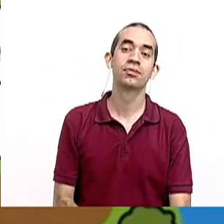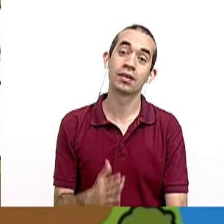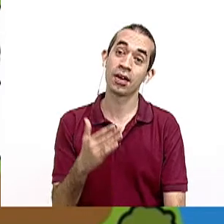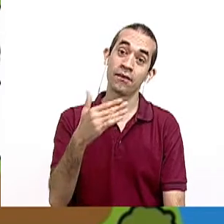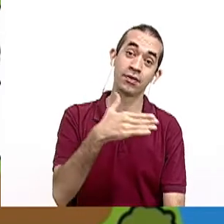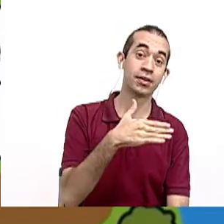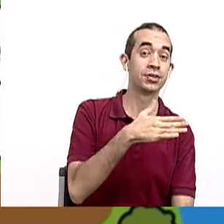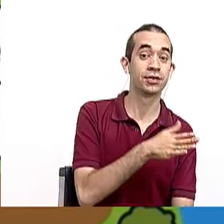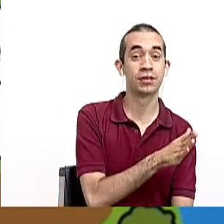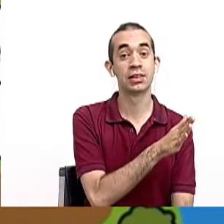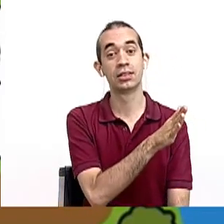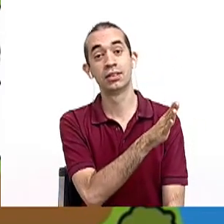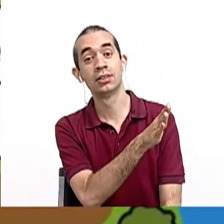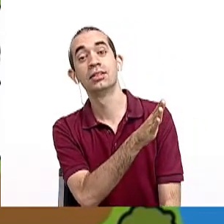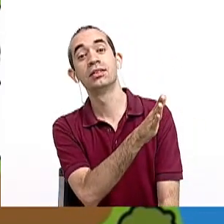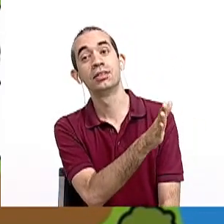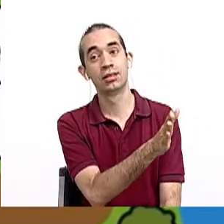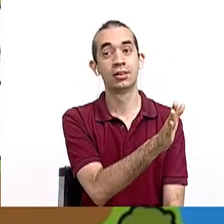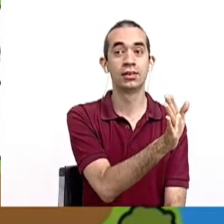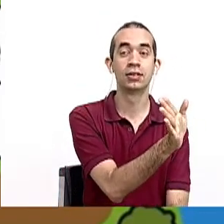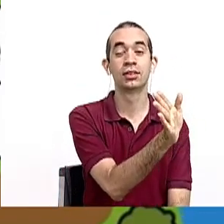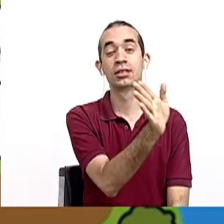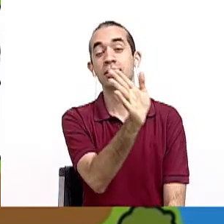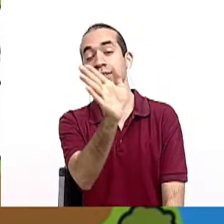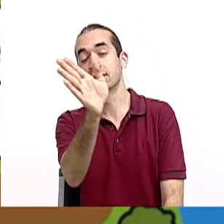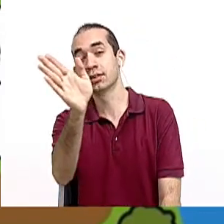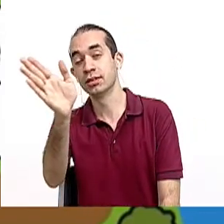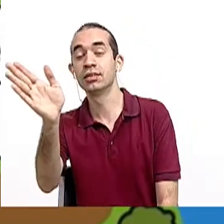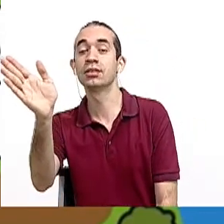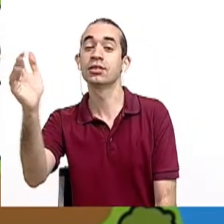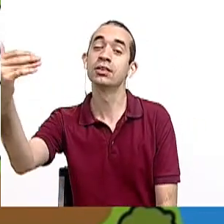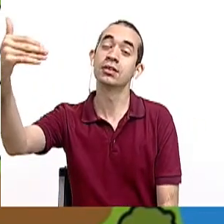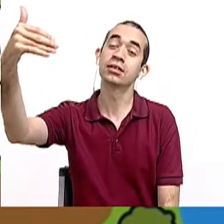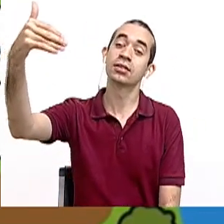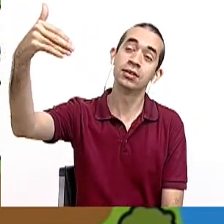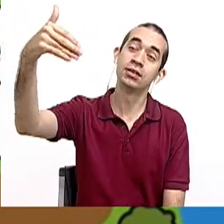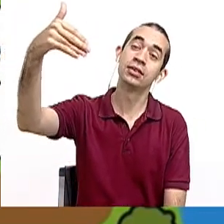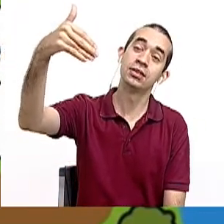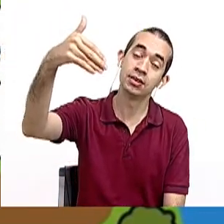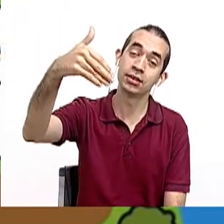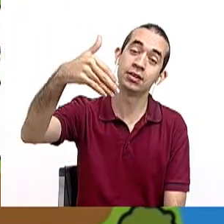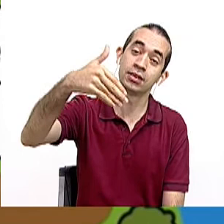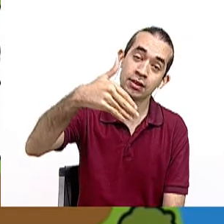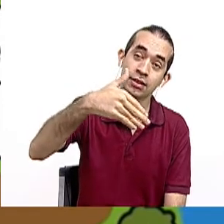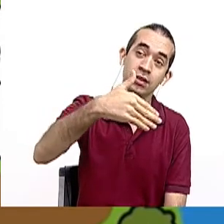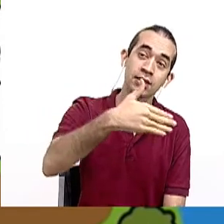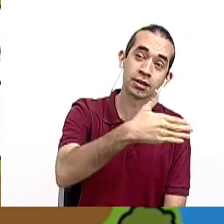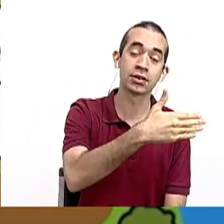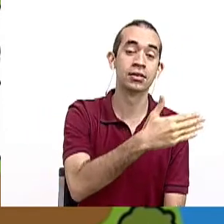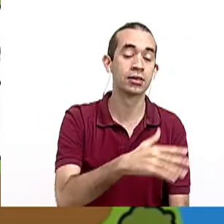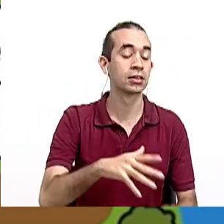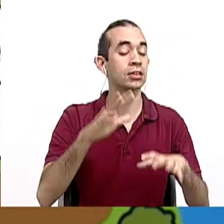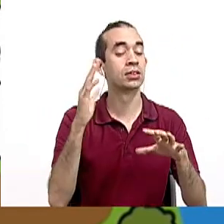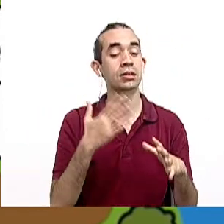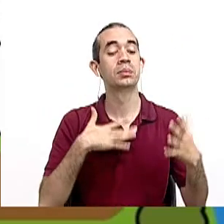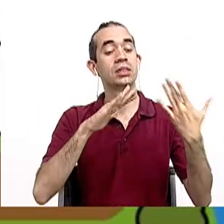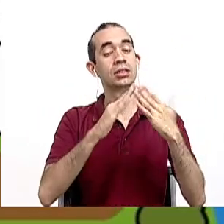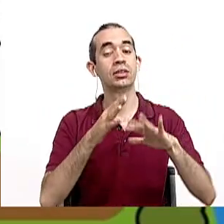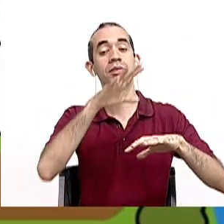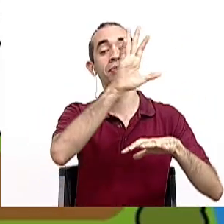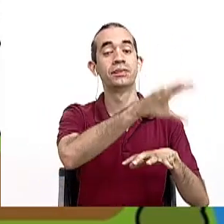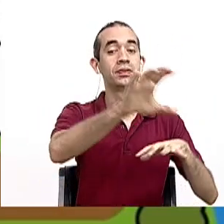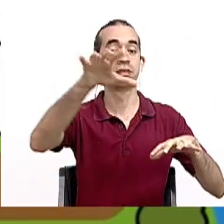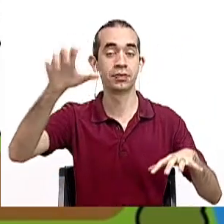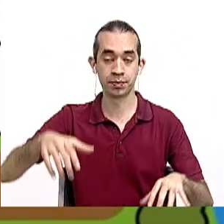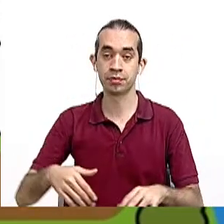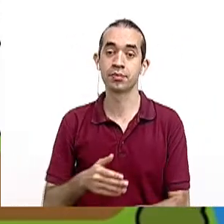Turn left, turn right. Go straight ahead. Up the street, then back down past places in my town.